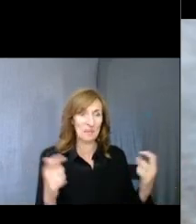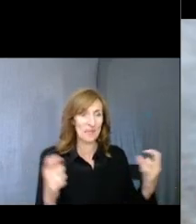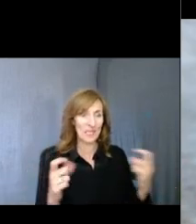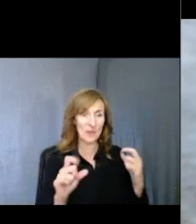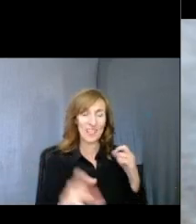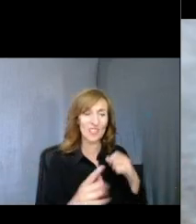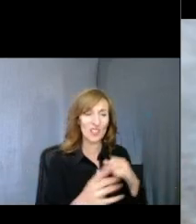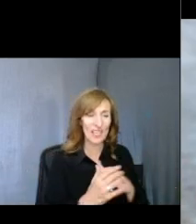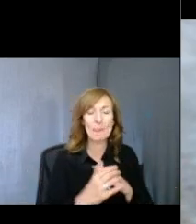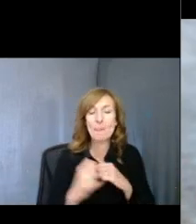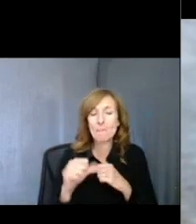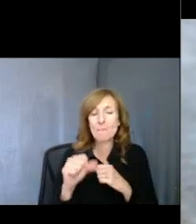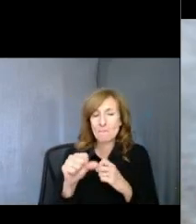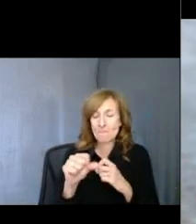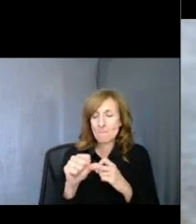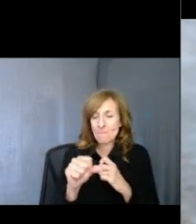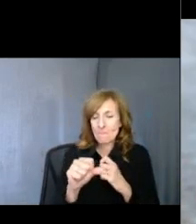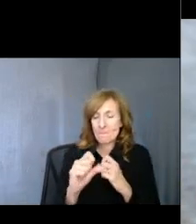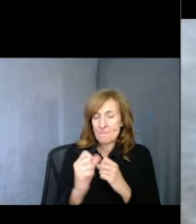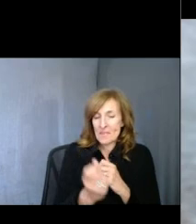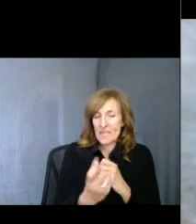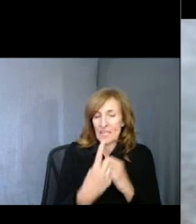think two of the most